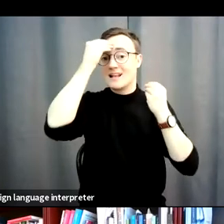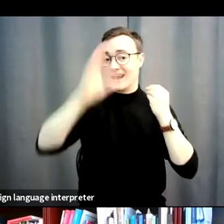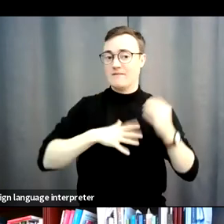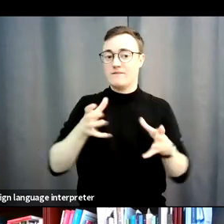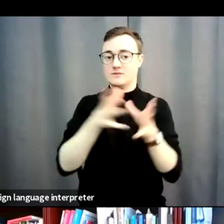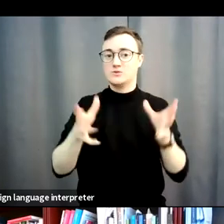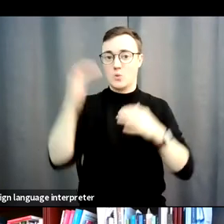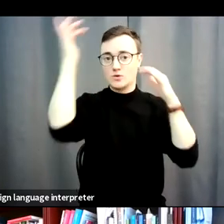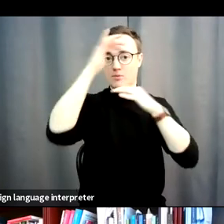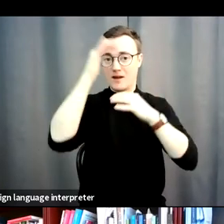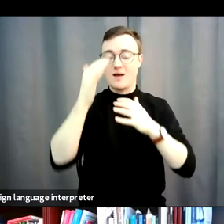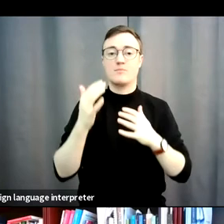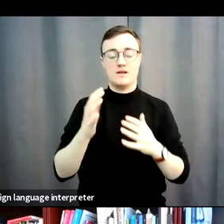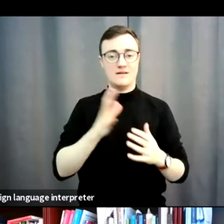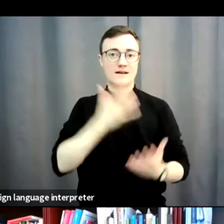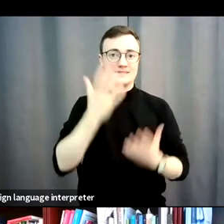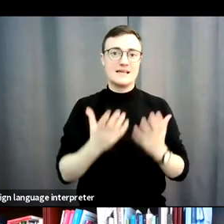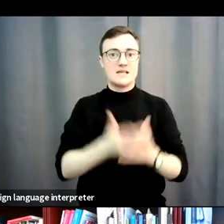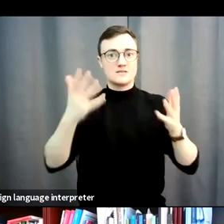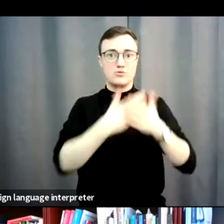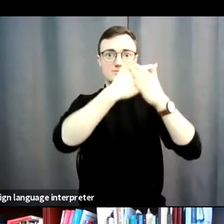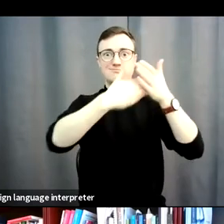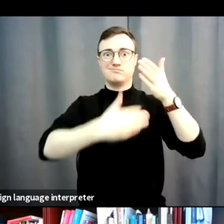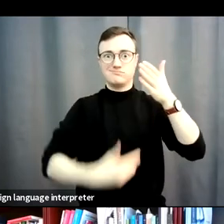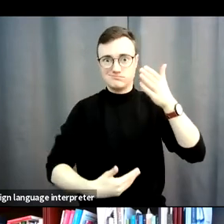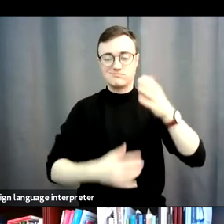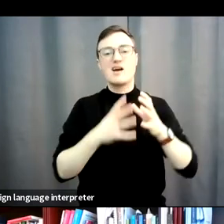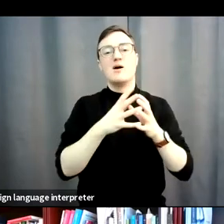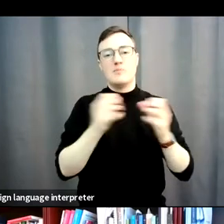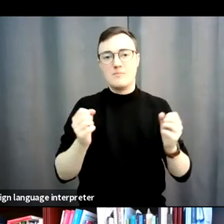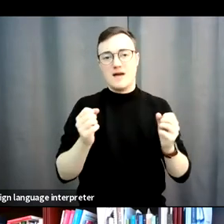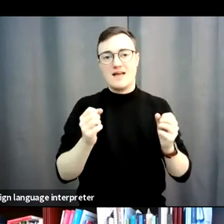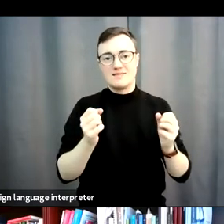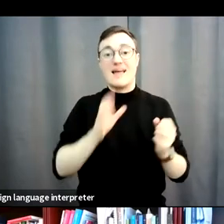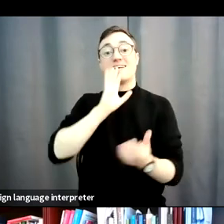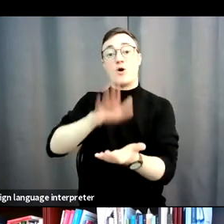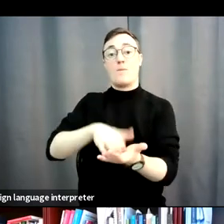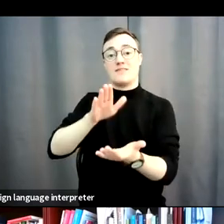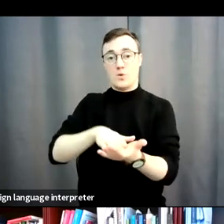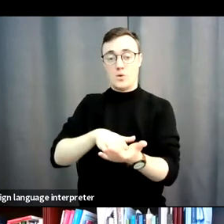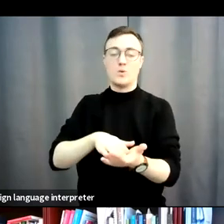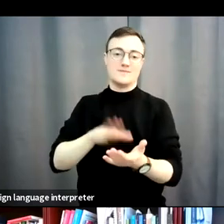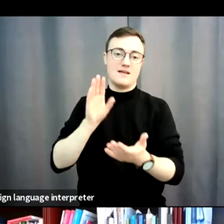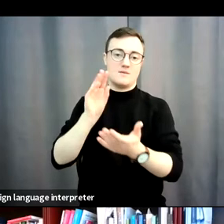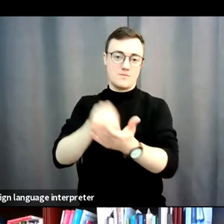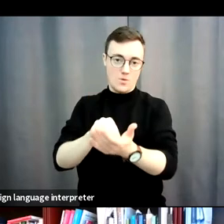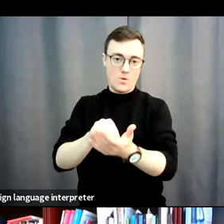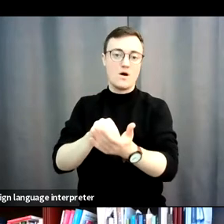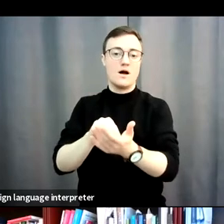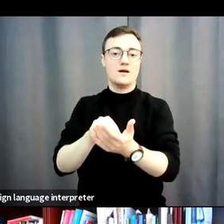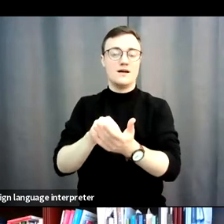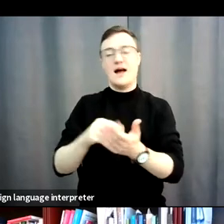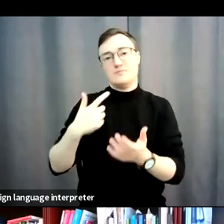was quite a long concern, but it's mostly mirrored in the recommendation, and to keep it not too